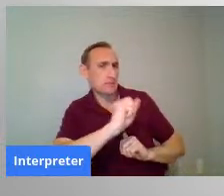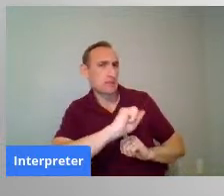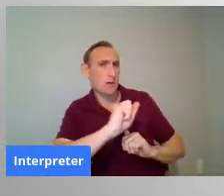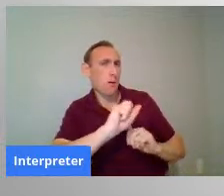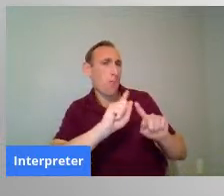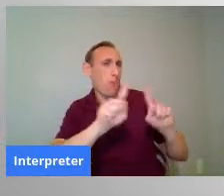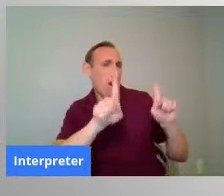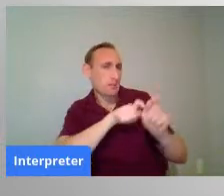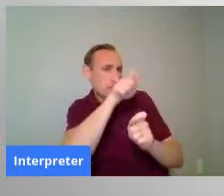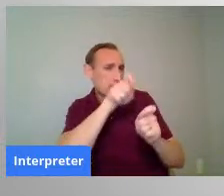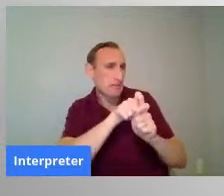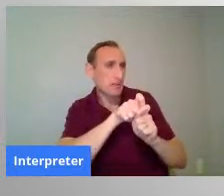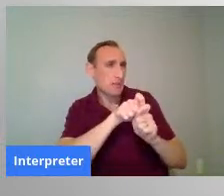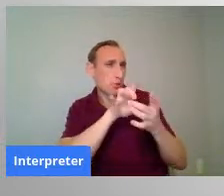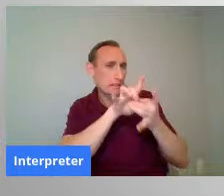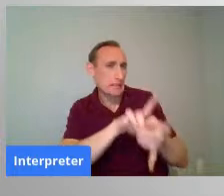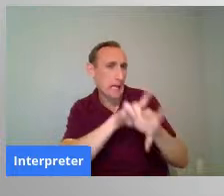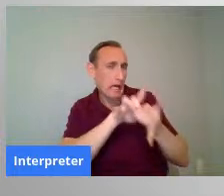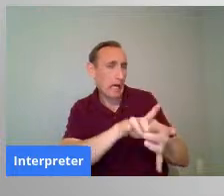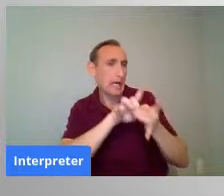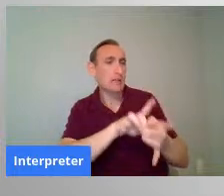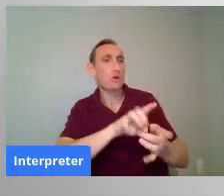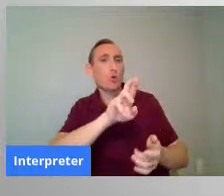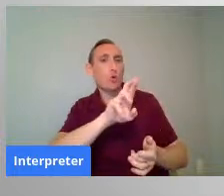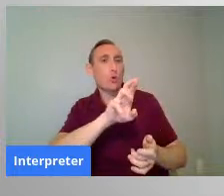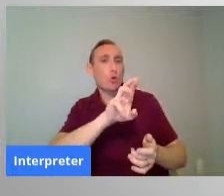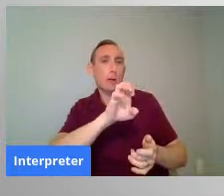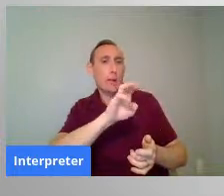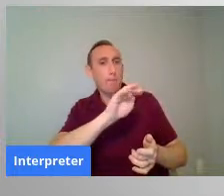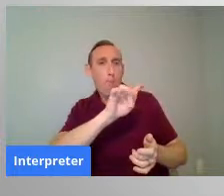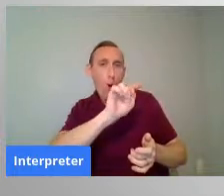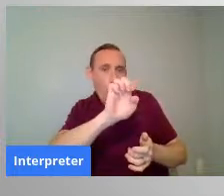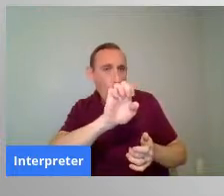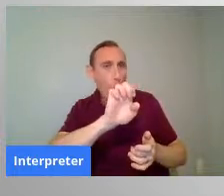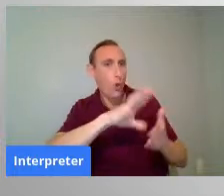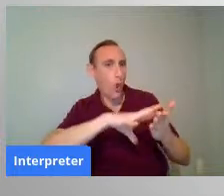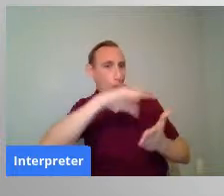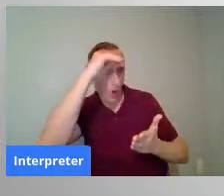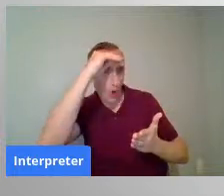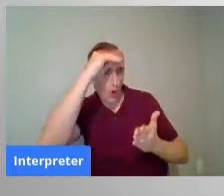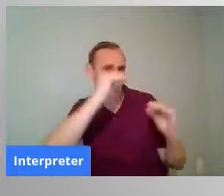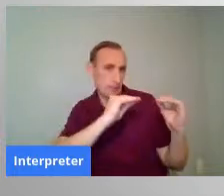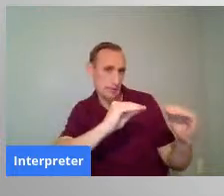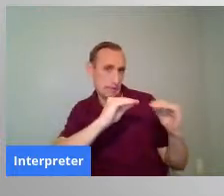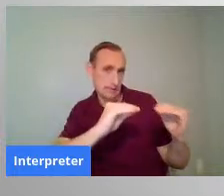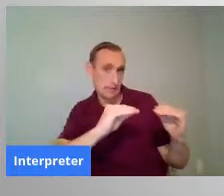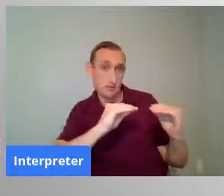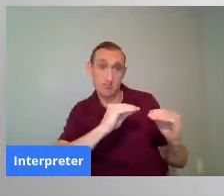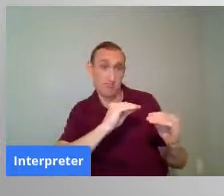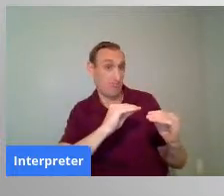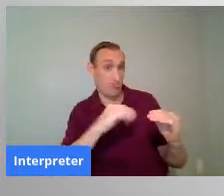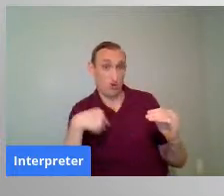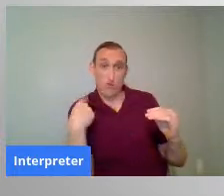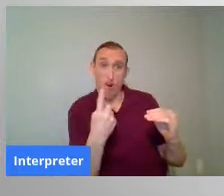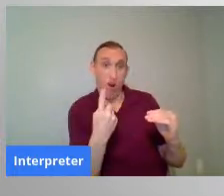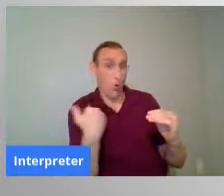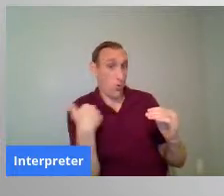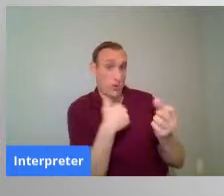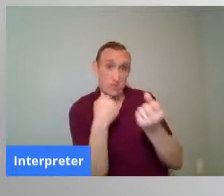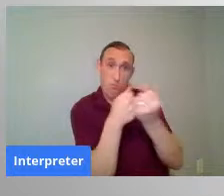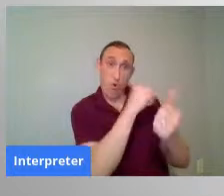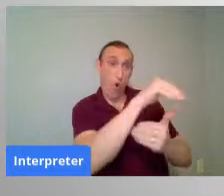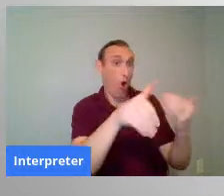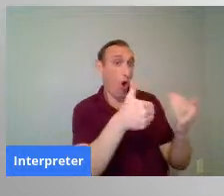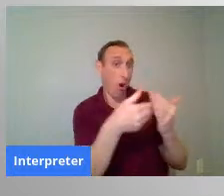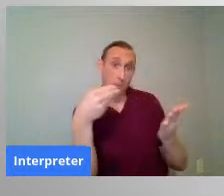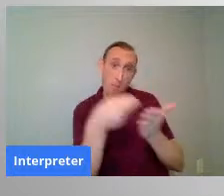the instruction in a remote learning environment. And so all of those requests have been honored. Byron knows that we've spent a